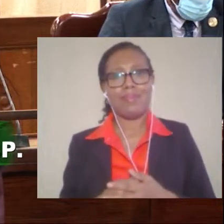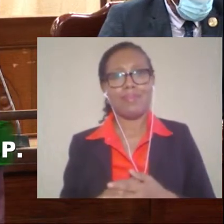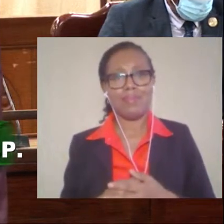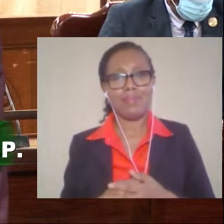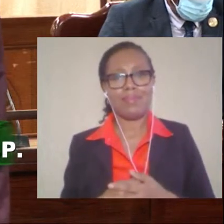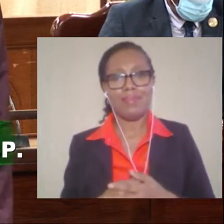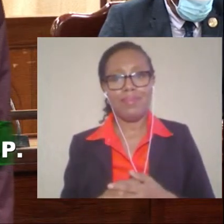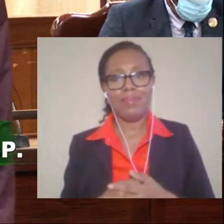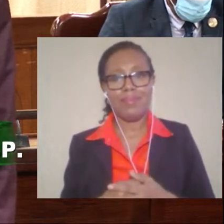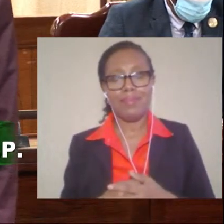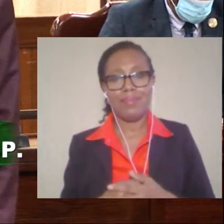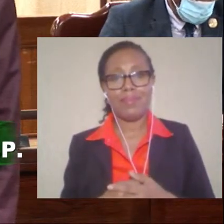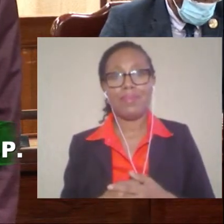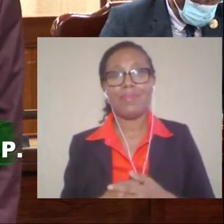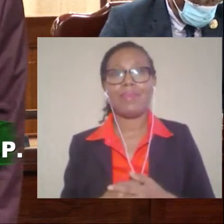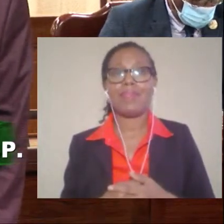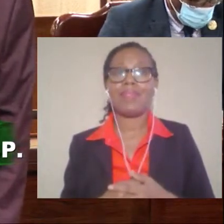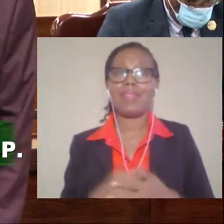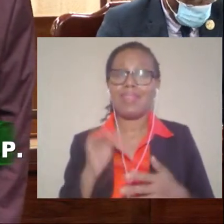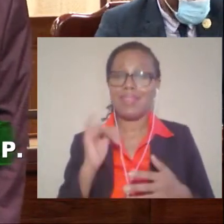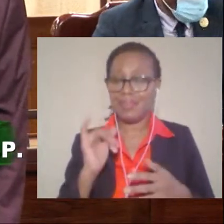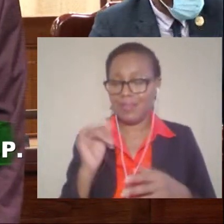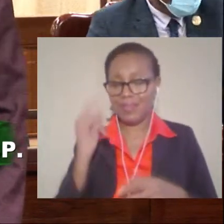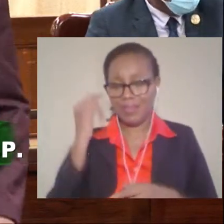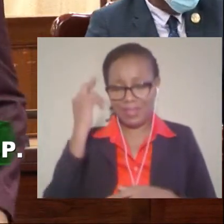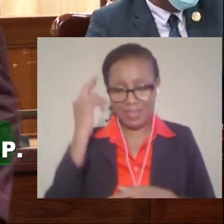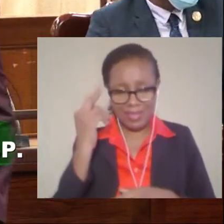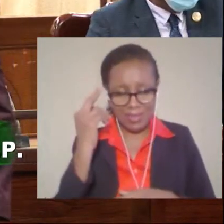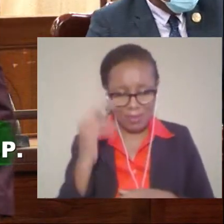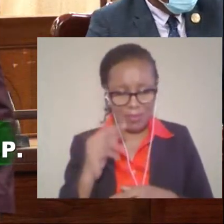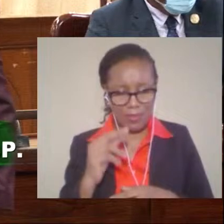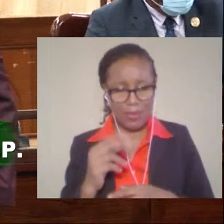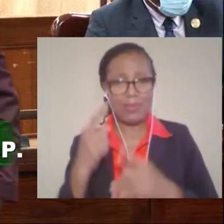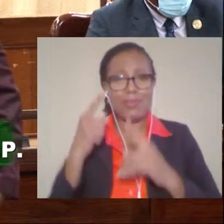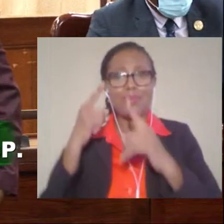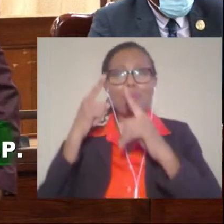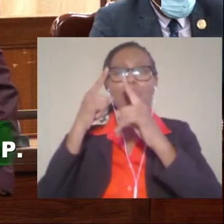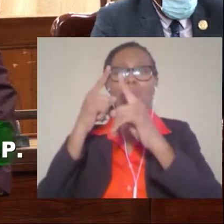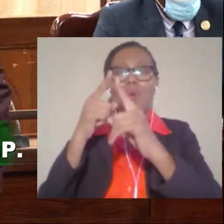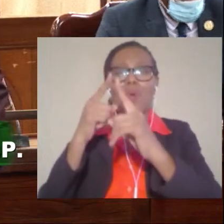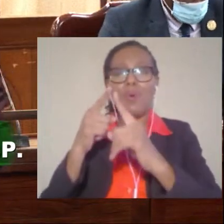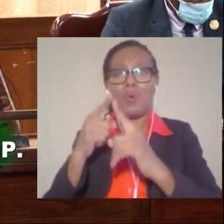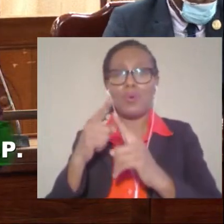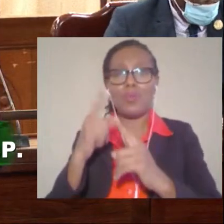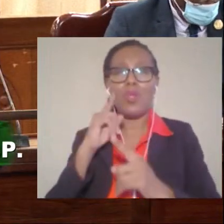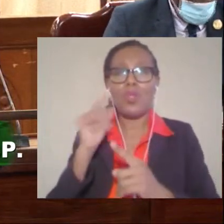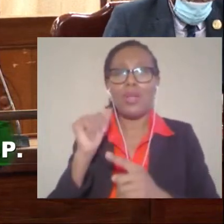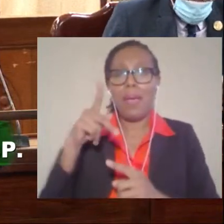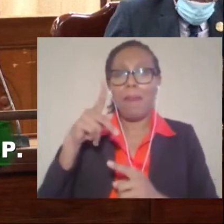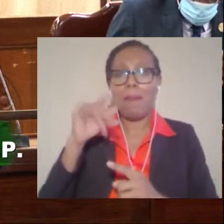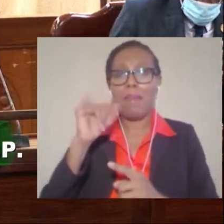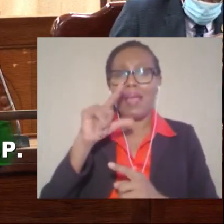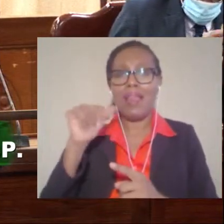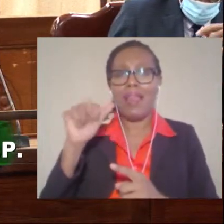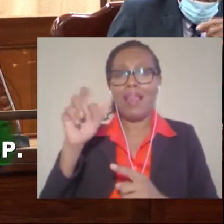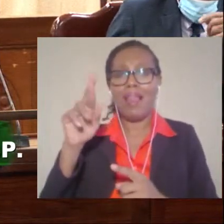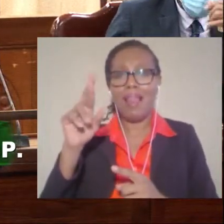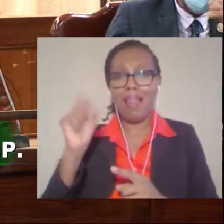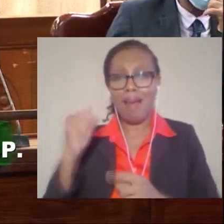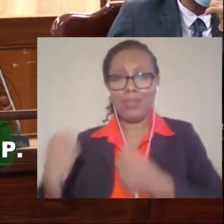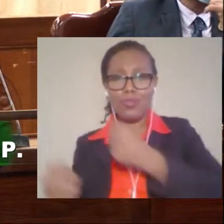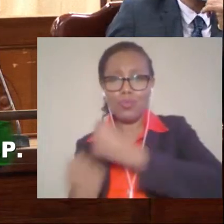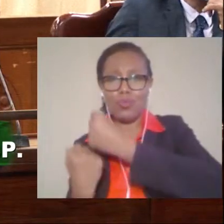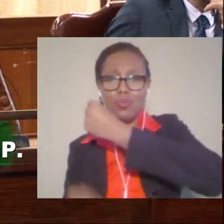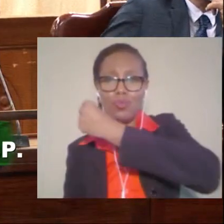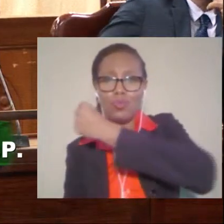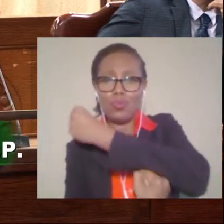the philosophical pillar, the goals of this ministry is outlined as enhancing the